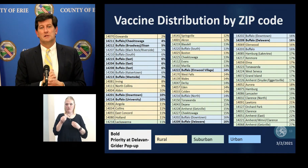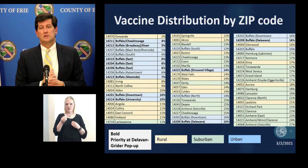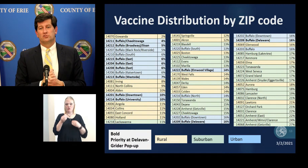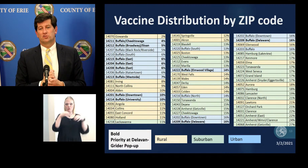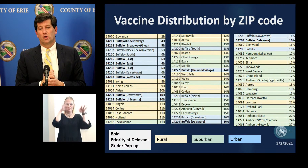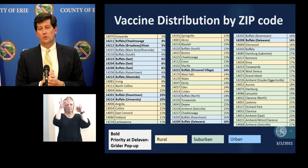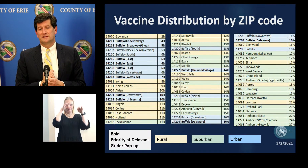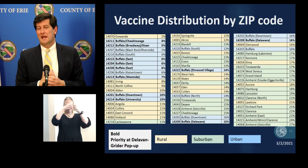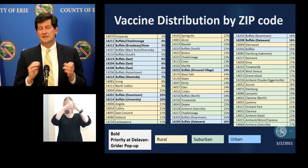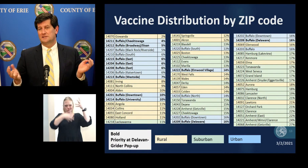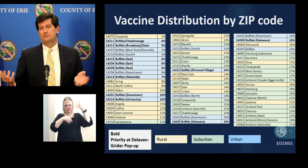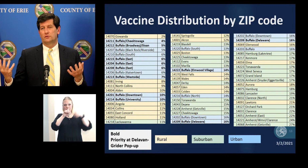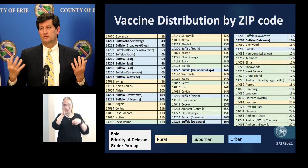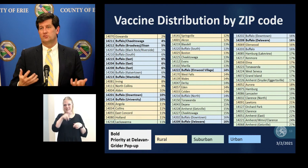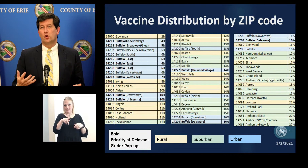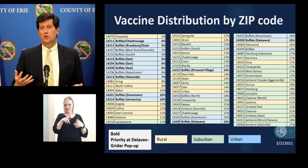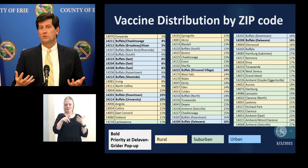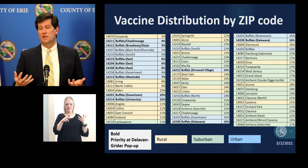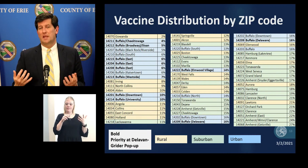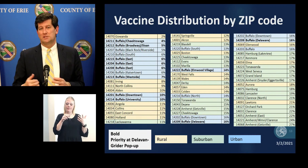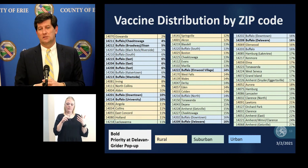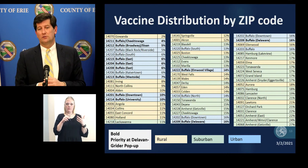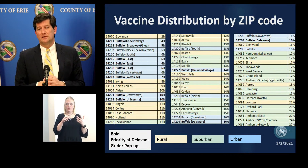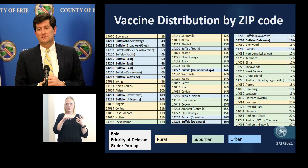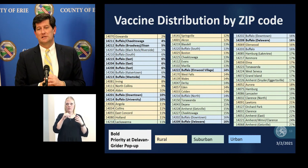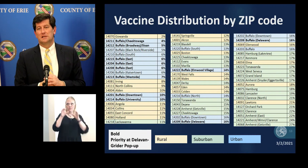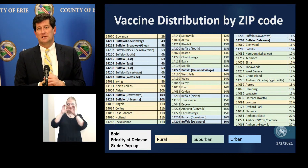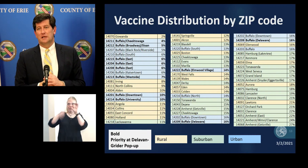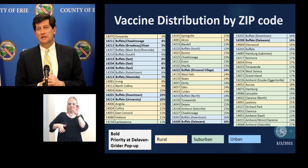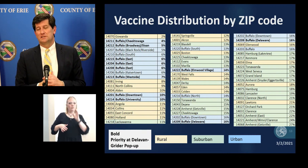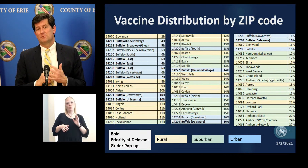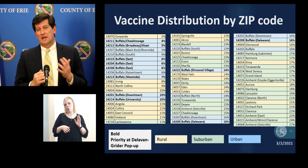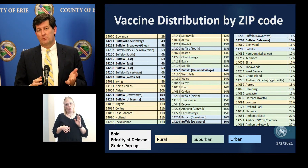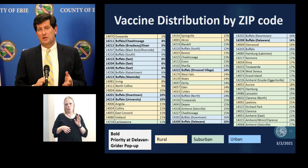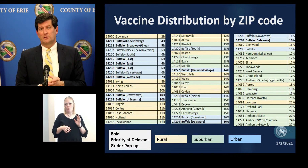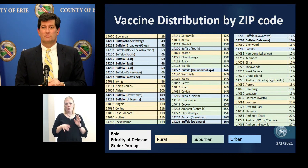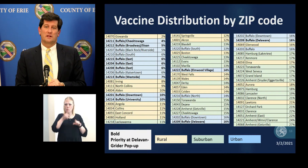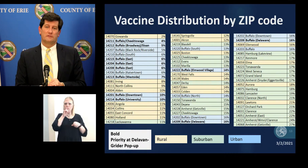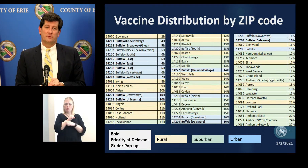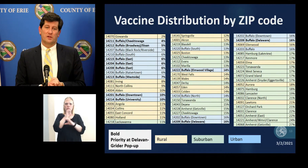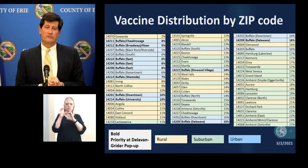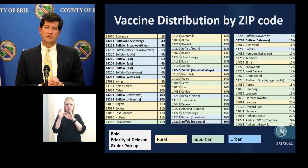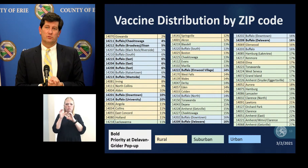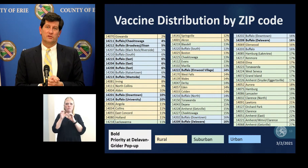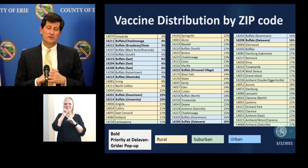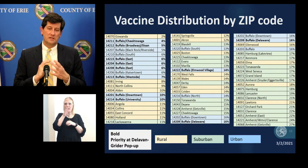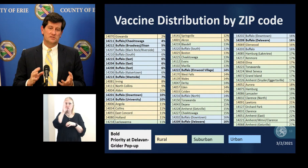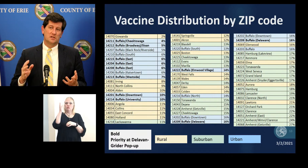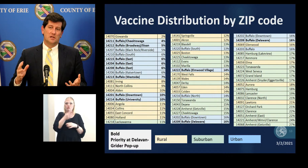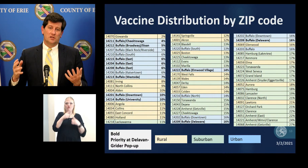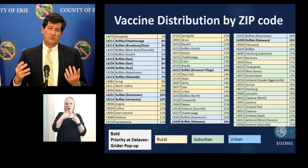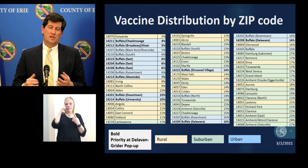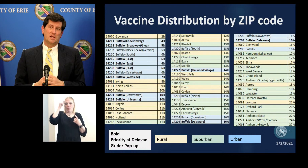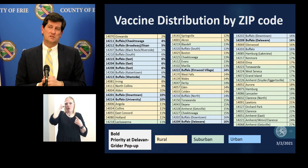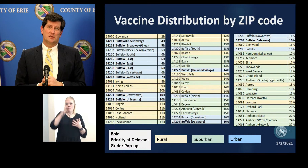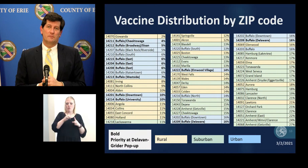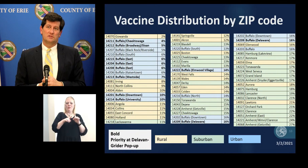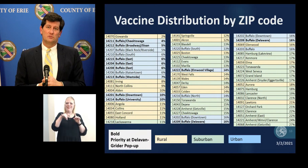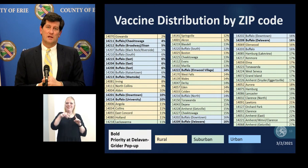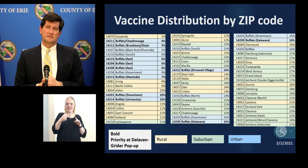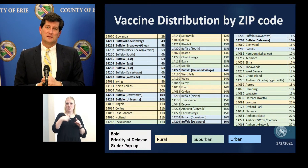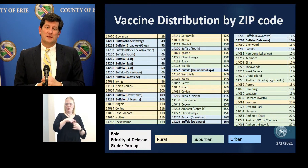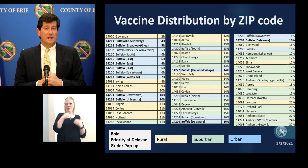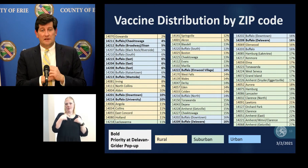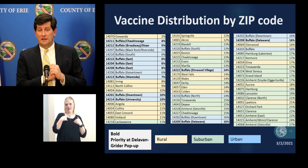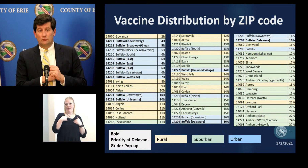codes. So it's not as if there's no communication. There is. It just may not be coming directly from the governor, but there is communication coming